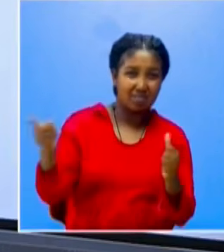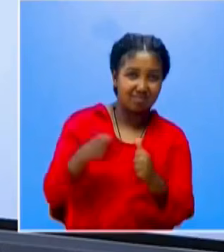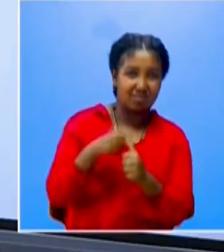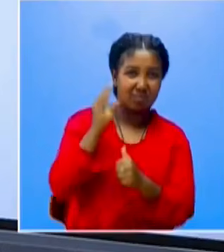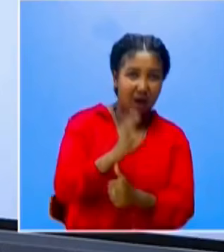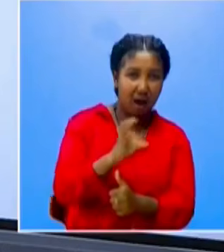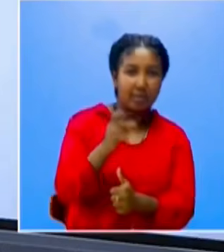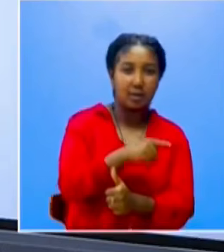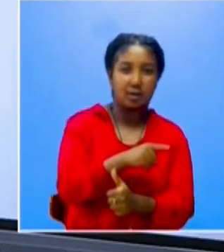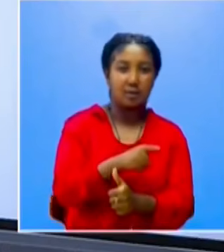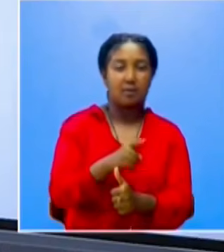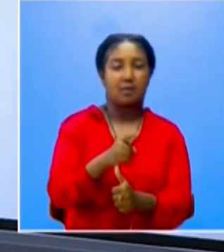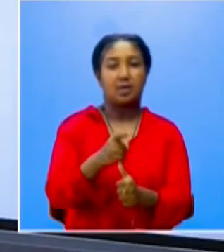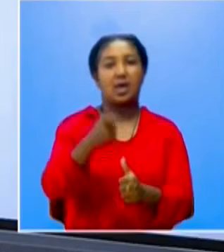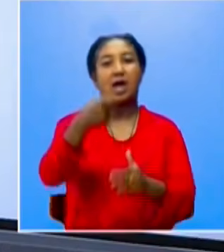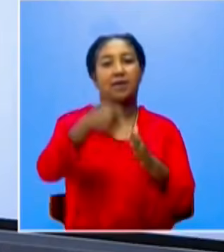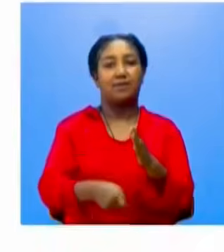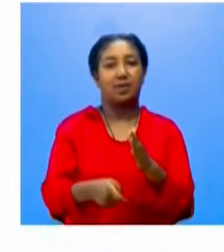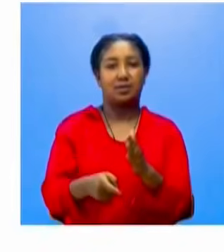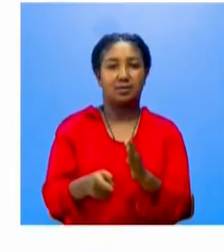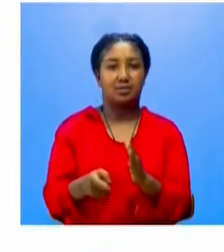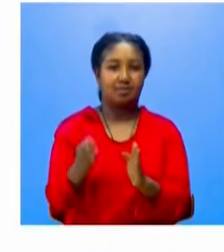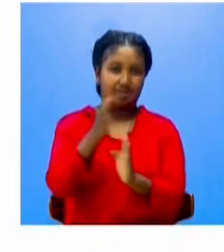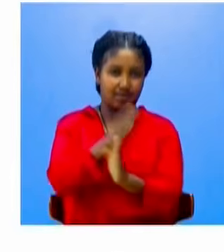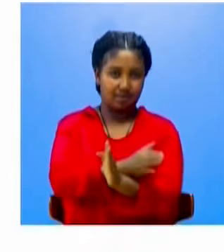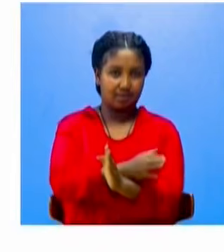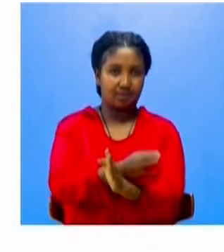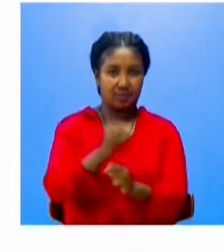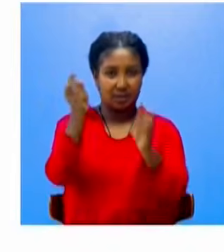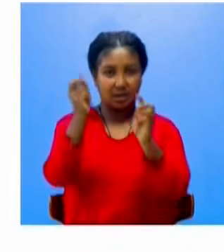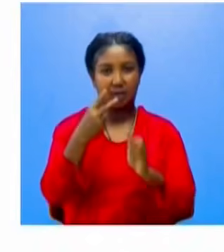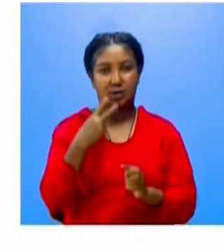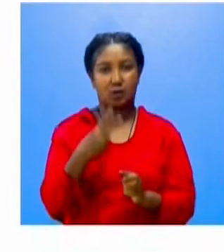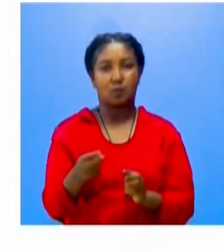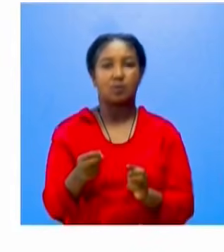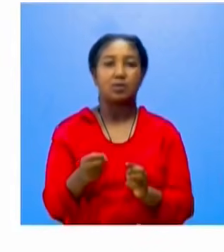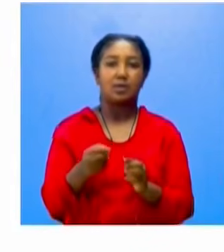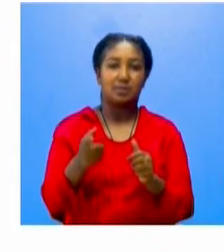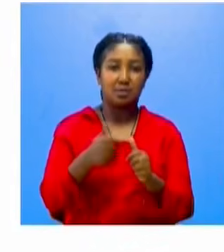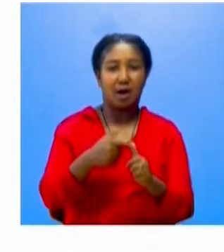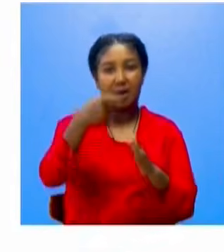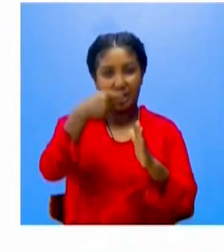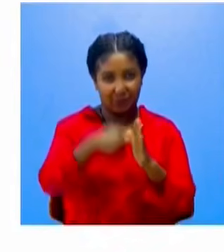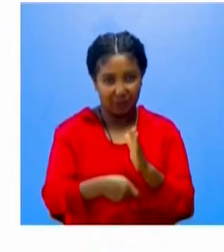the effect, look, the structure is going to be like this. Effect,